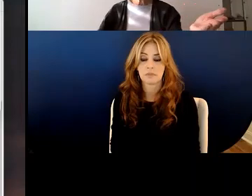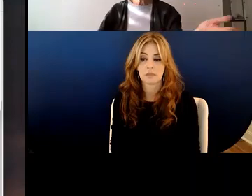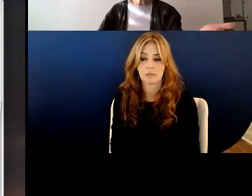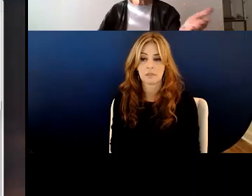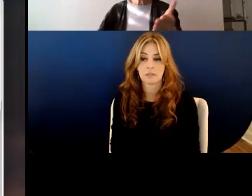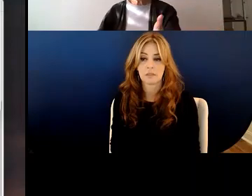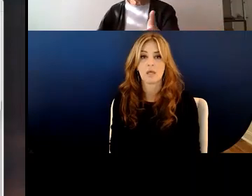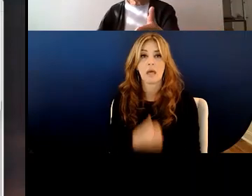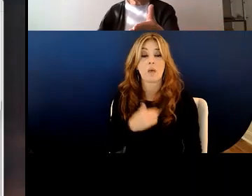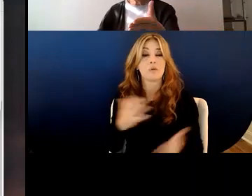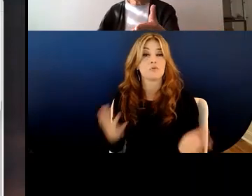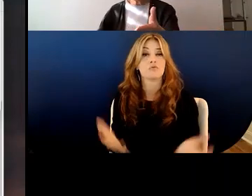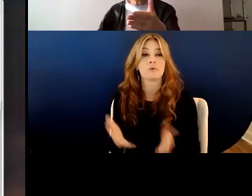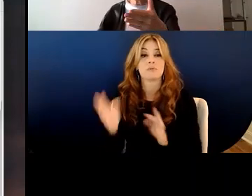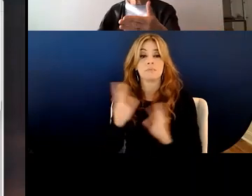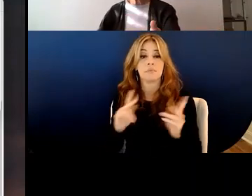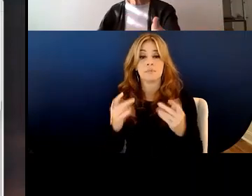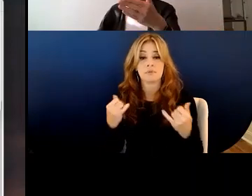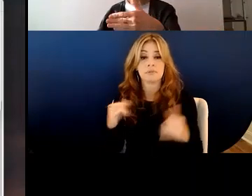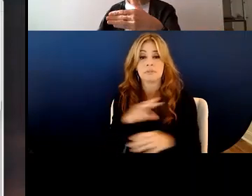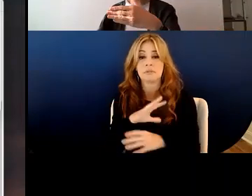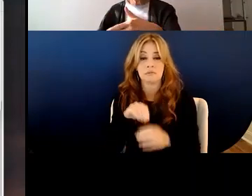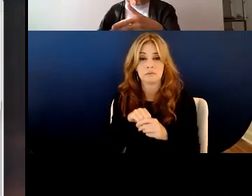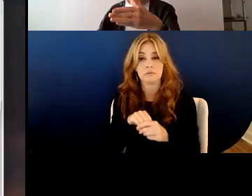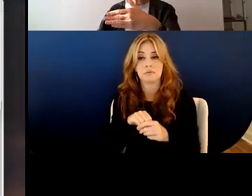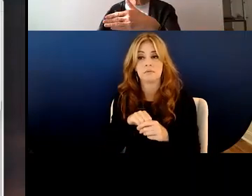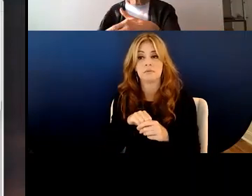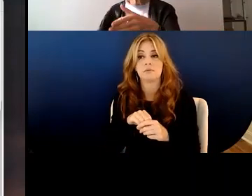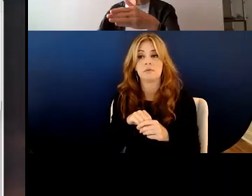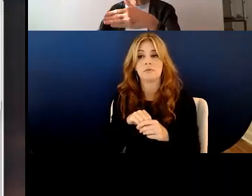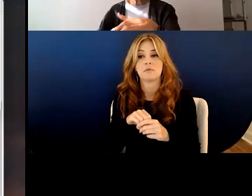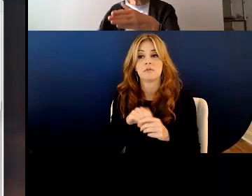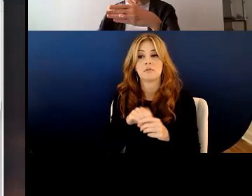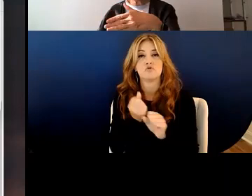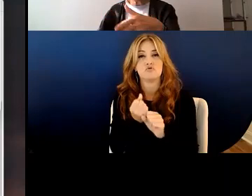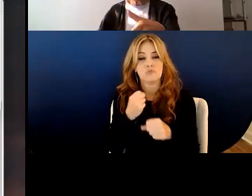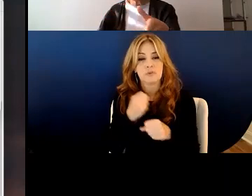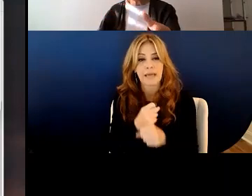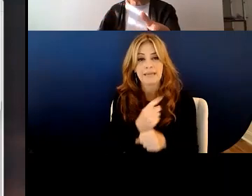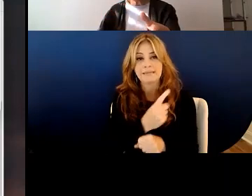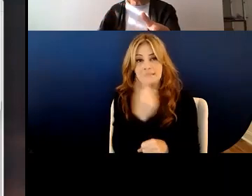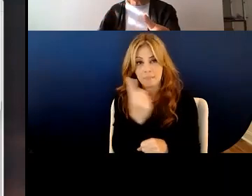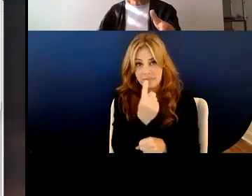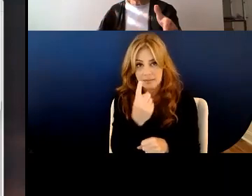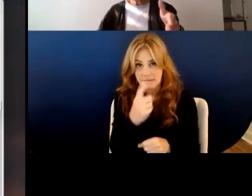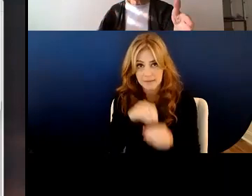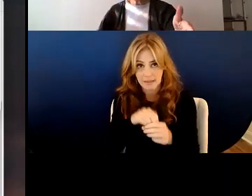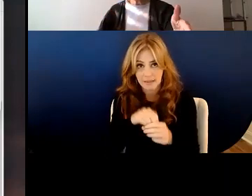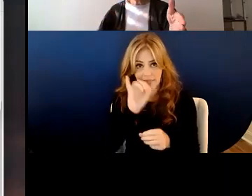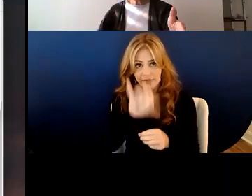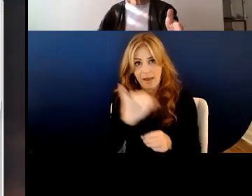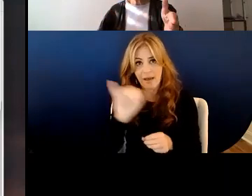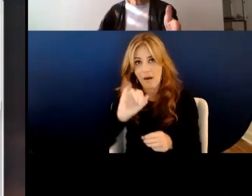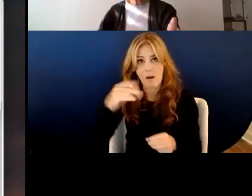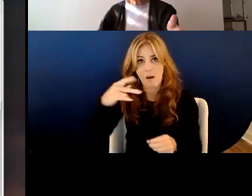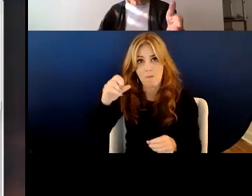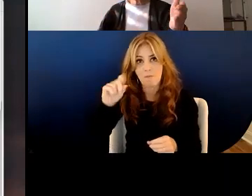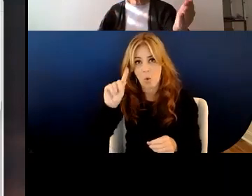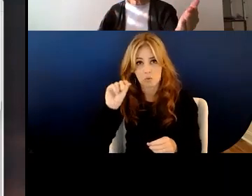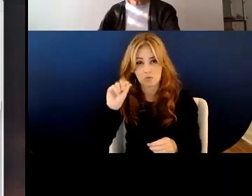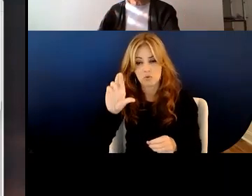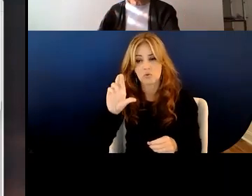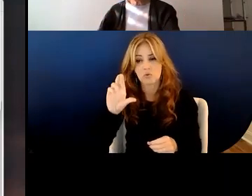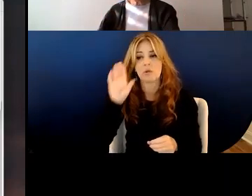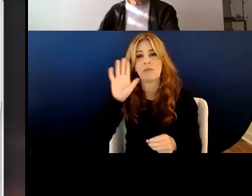those still participating to create within this interactive presentation mode, because it will expand